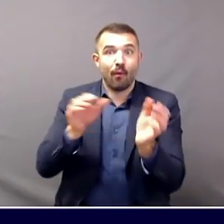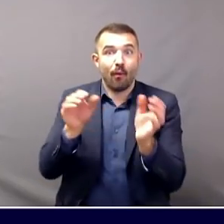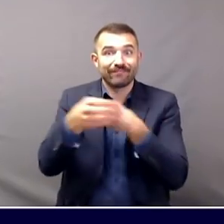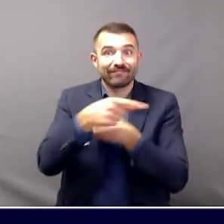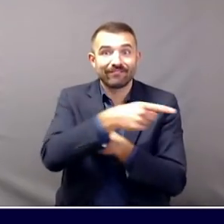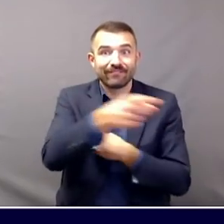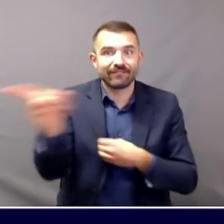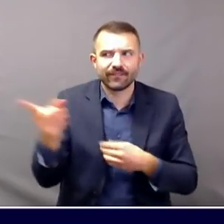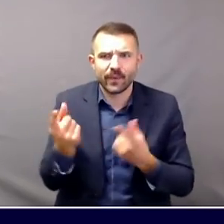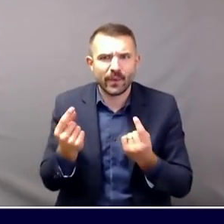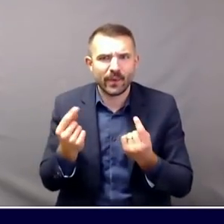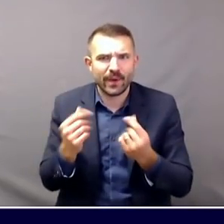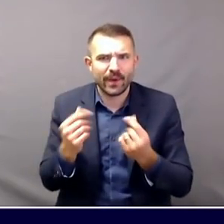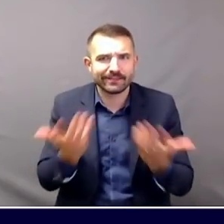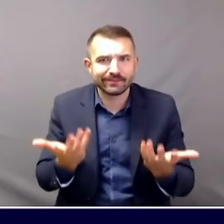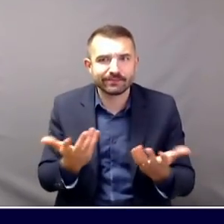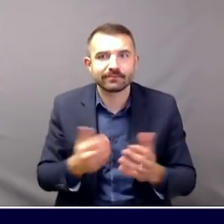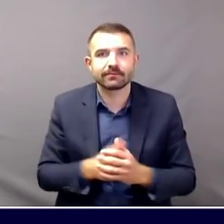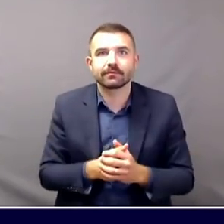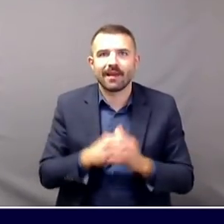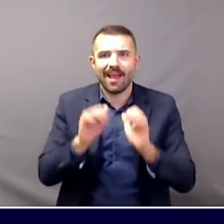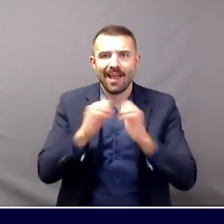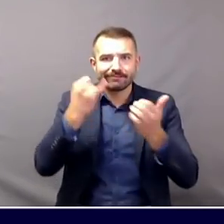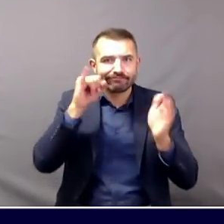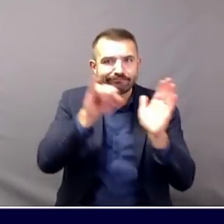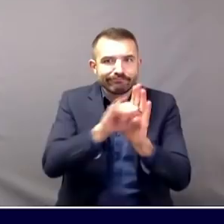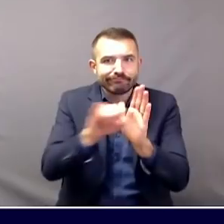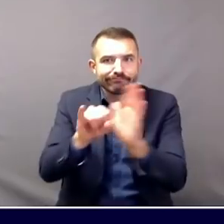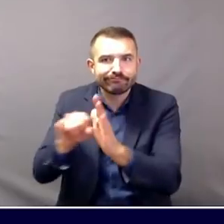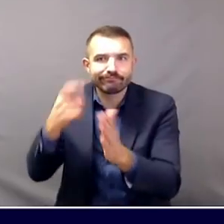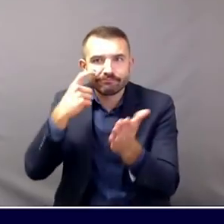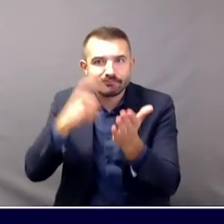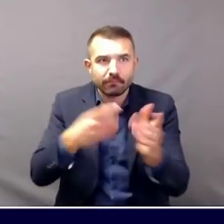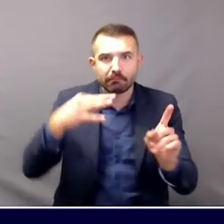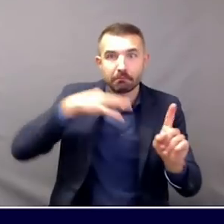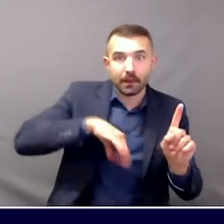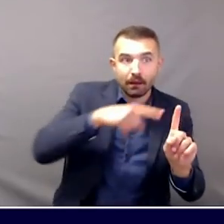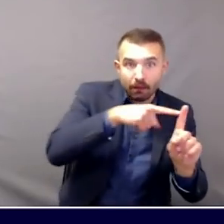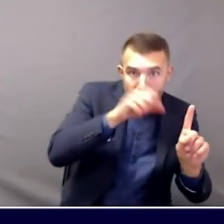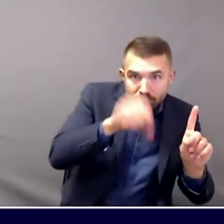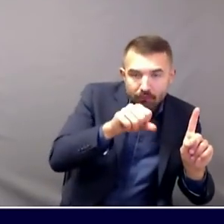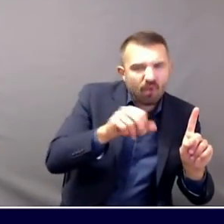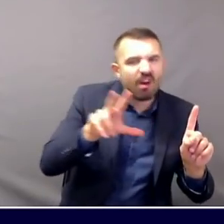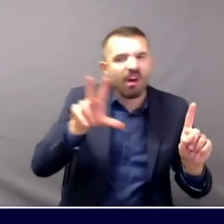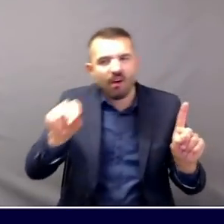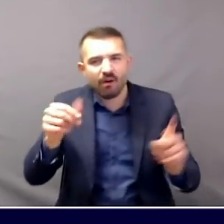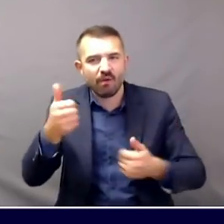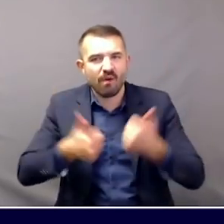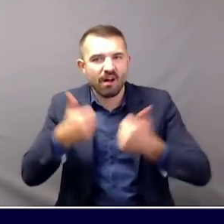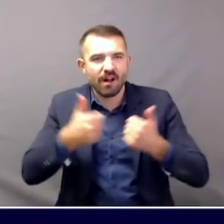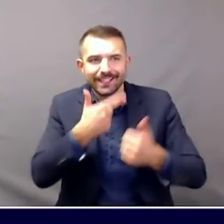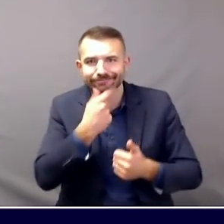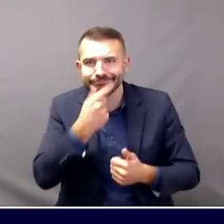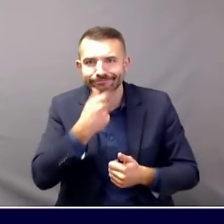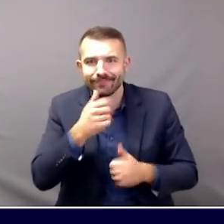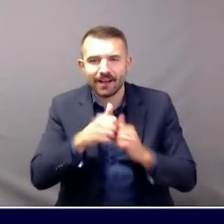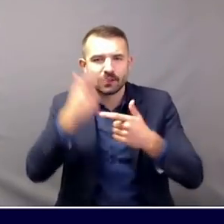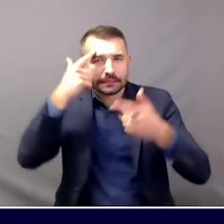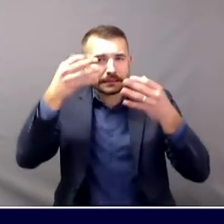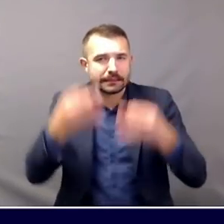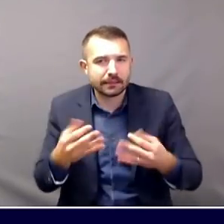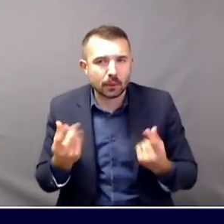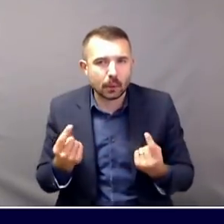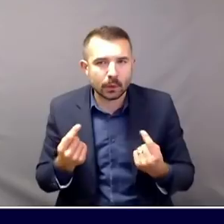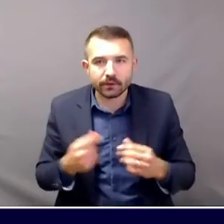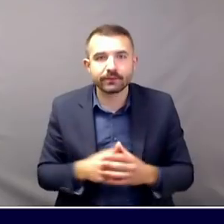drug will be something of a clinical challenge. But we have been working with hospitals and healthcare providers to think through